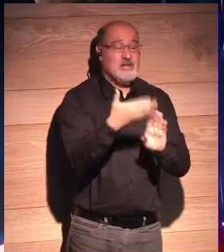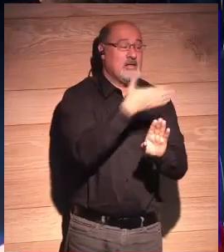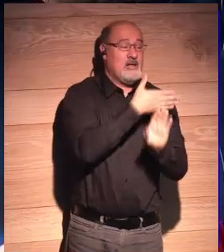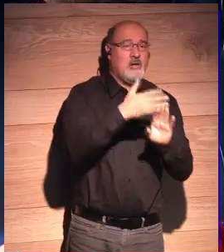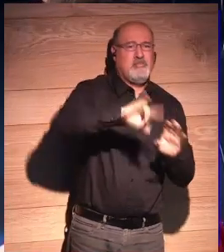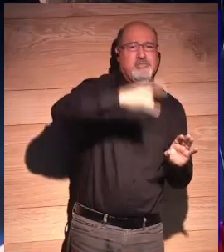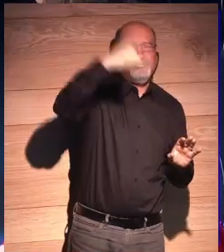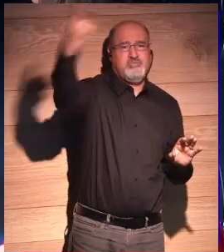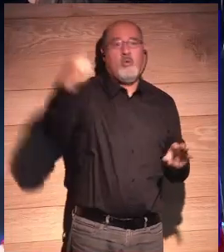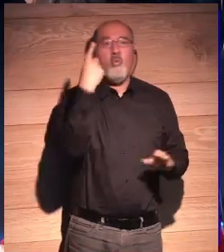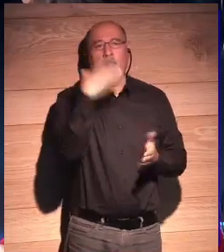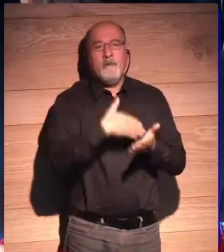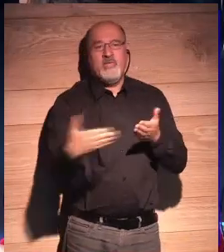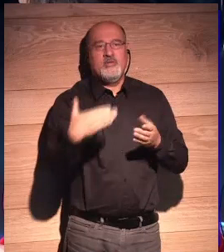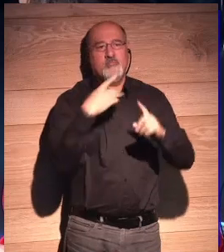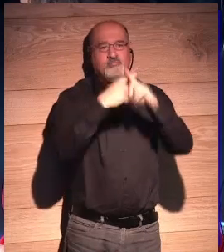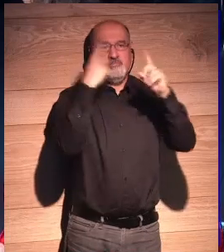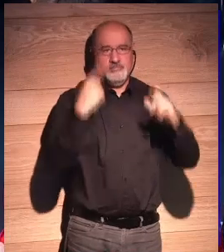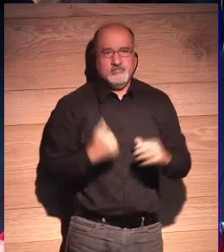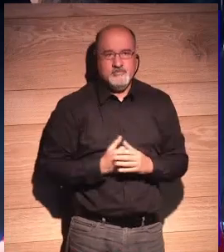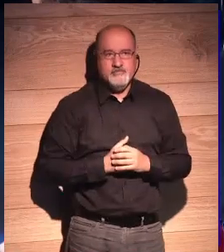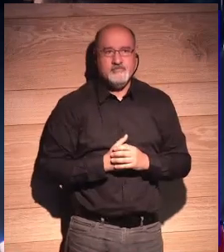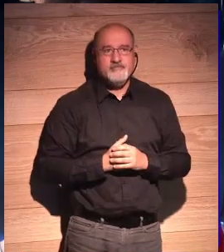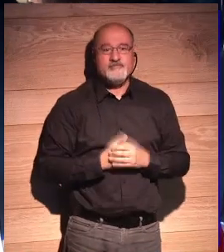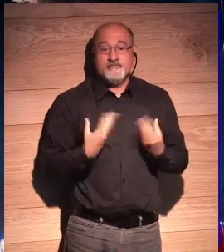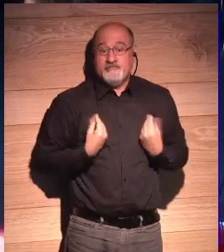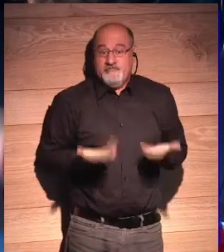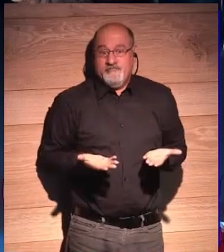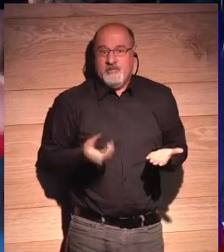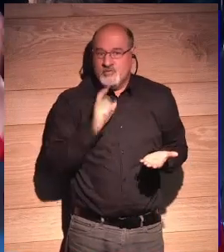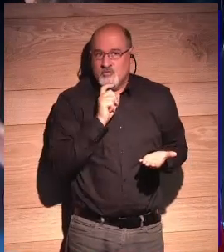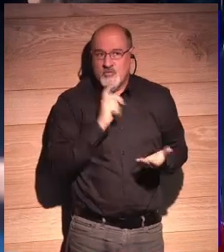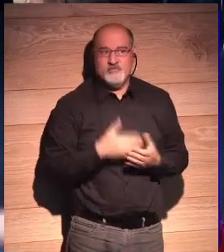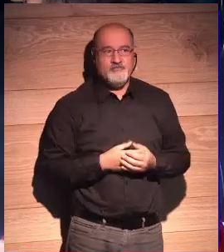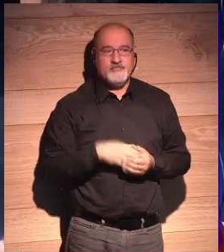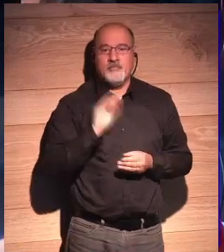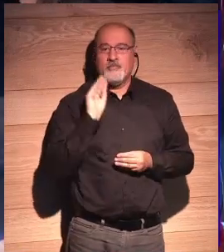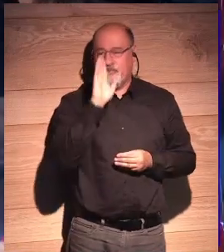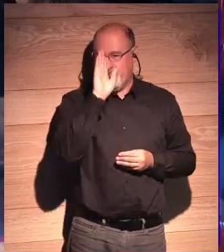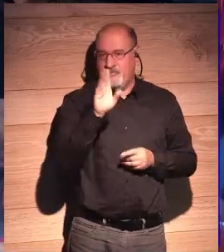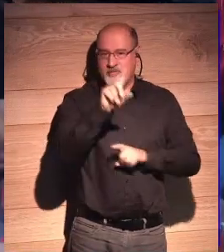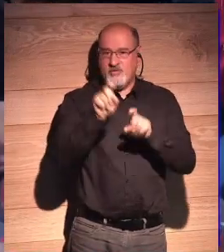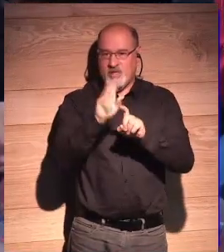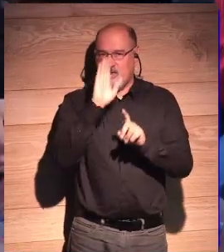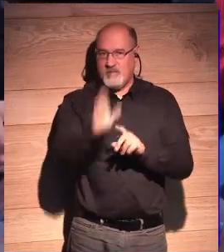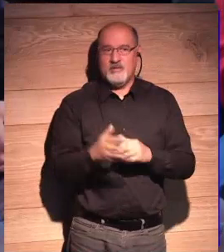where you used to hate is much more important. So how you live that aspect? Direct